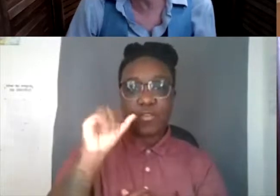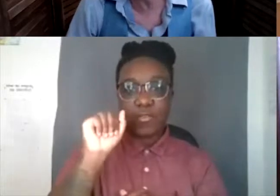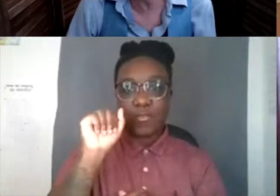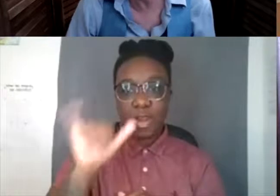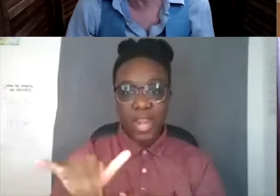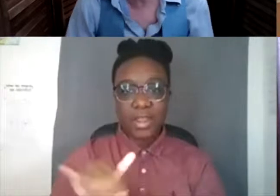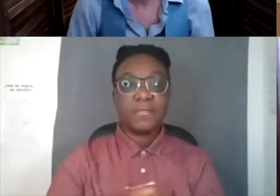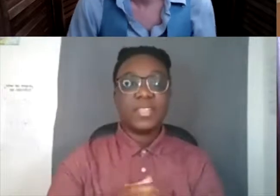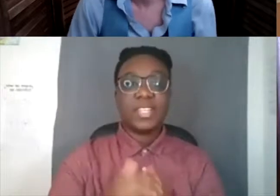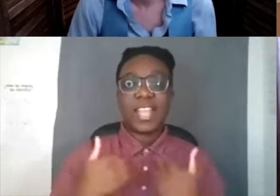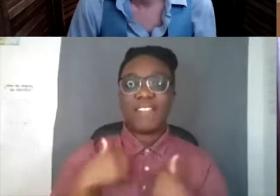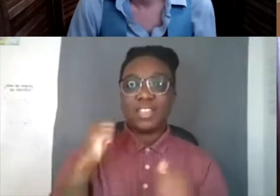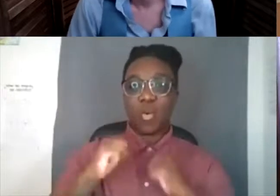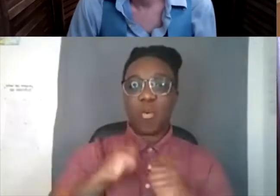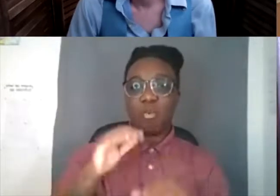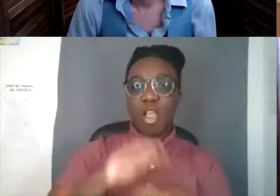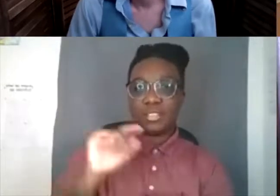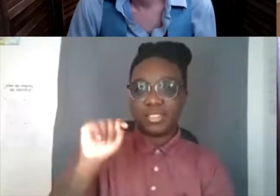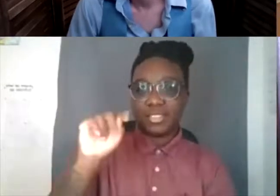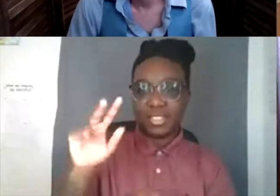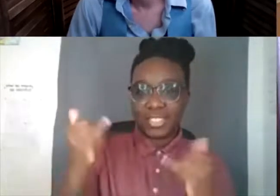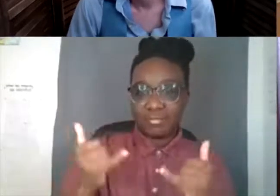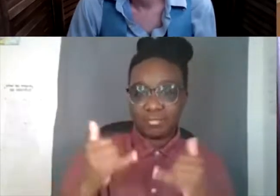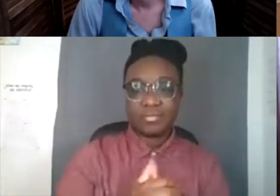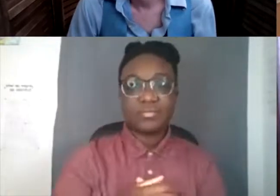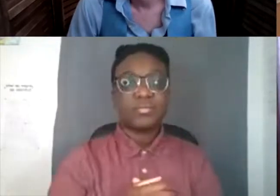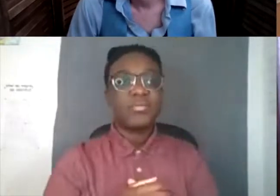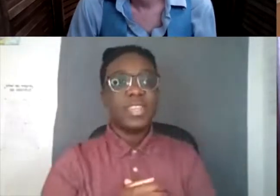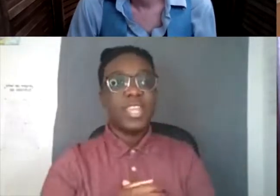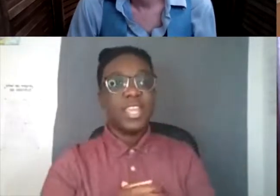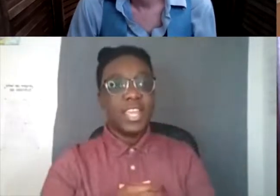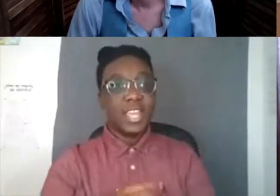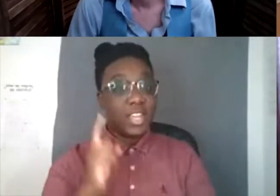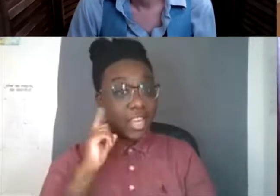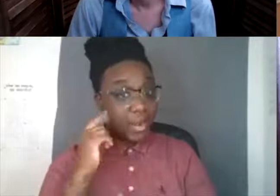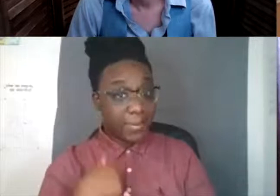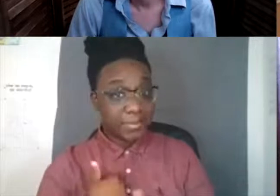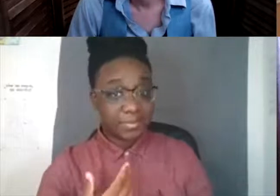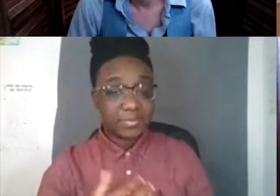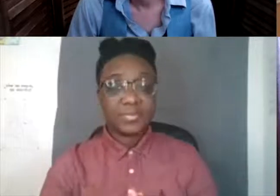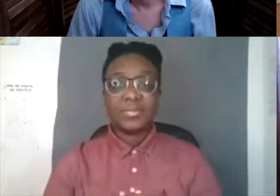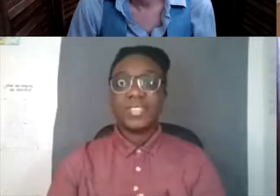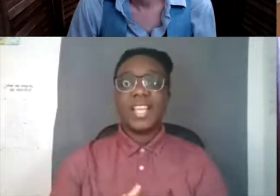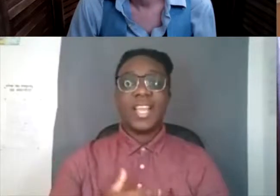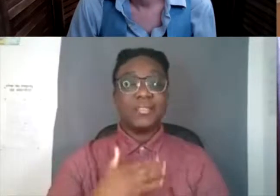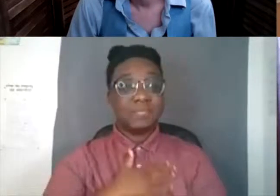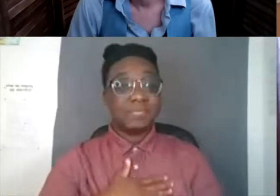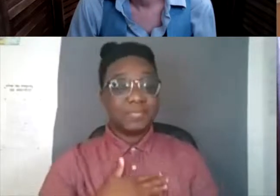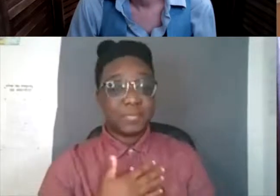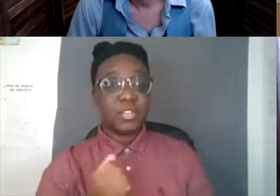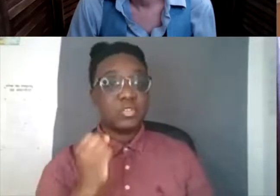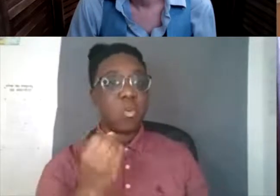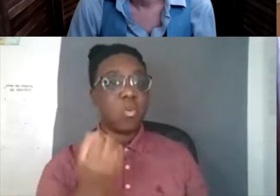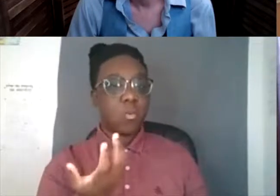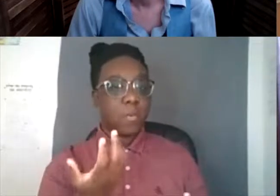show out now. Hi, can you hear me? Hello, Terry. Hi, Marion. What a pleasure. So